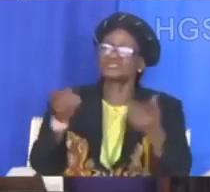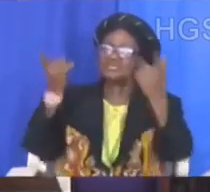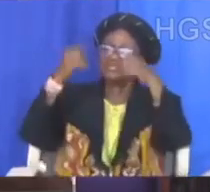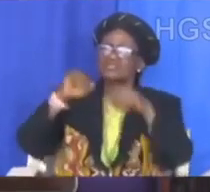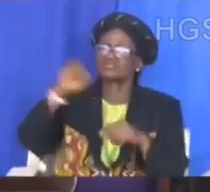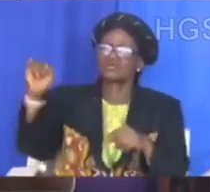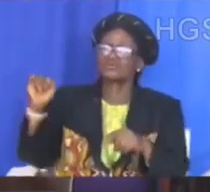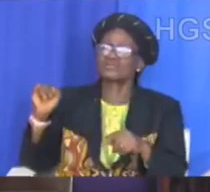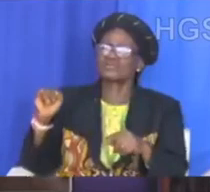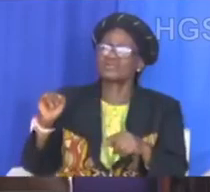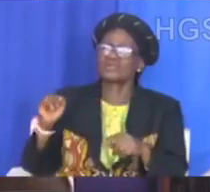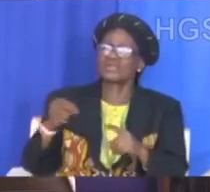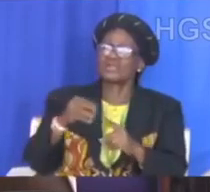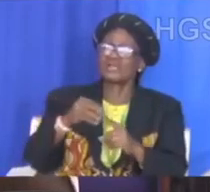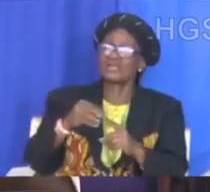so that his